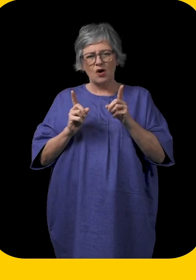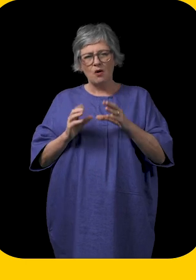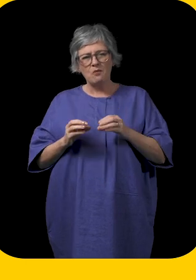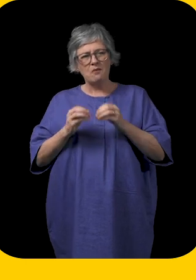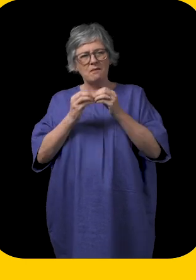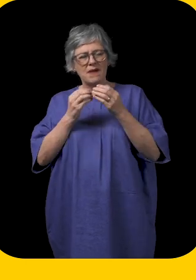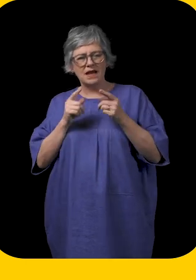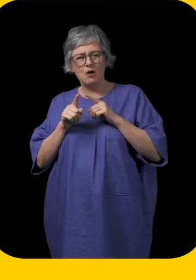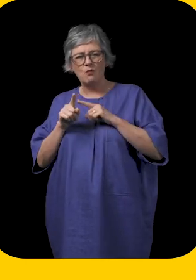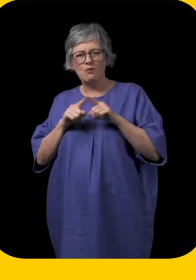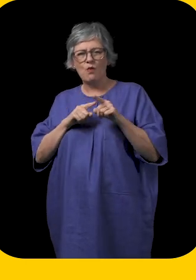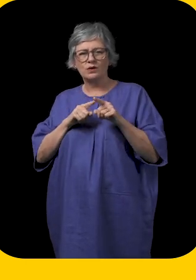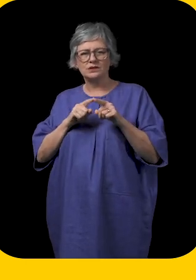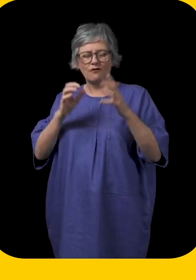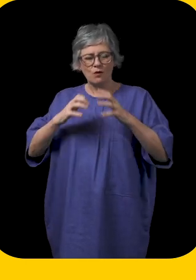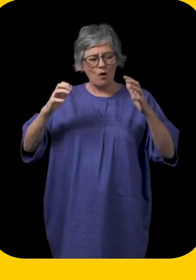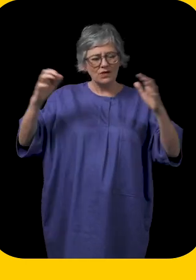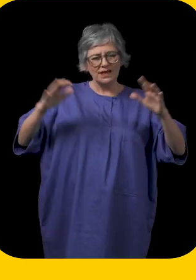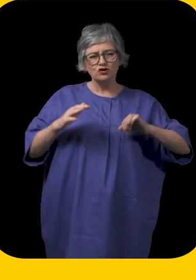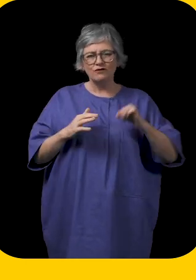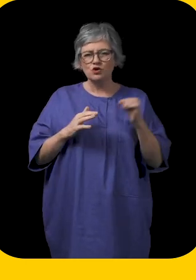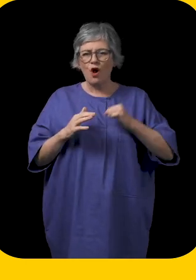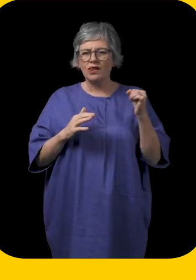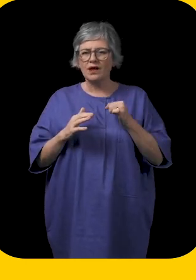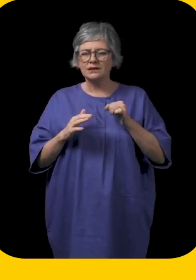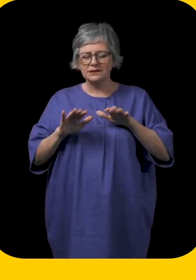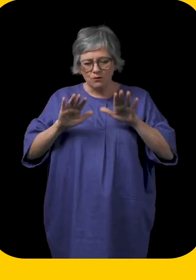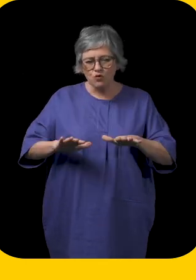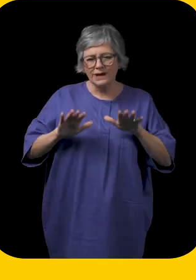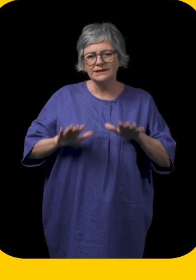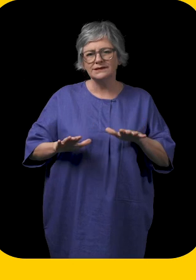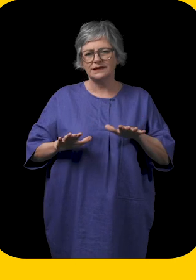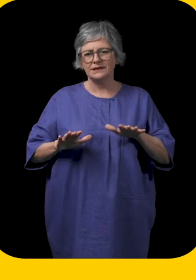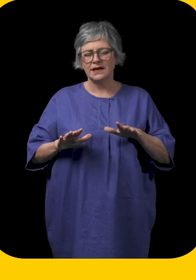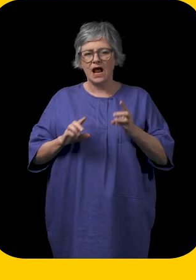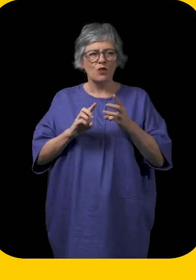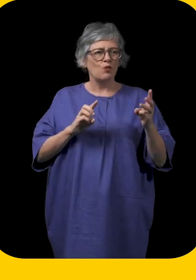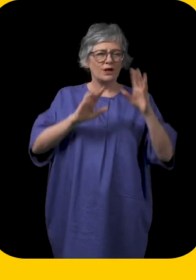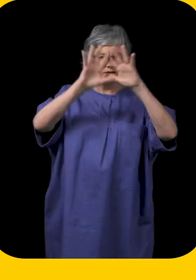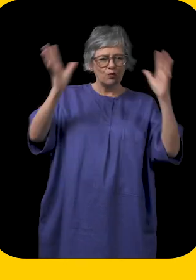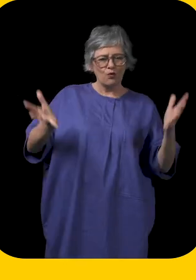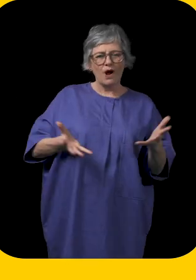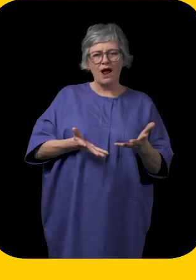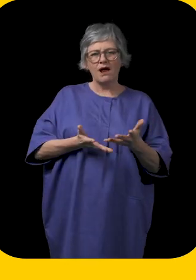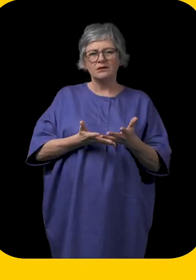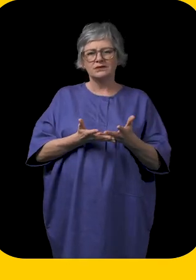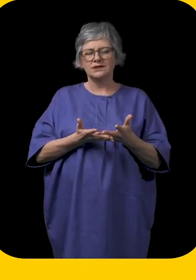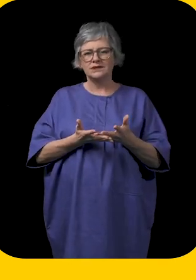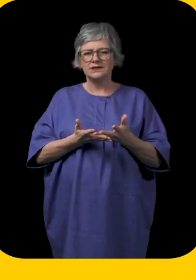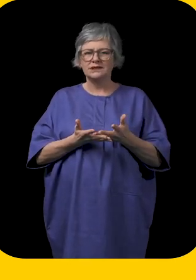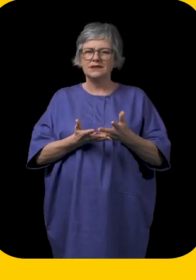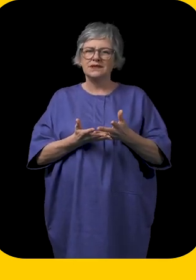that make up the most of the, of course, the population of Scotland and of, you know, Britain and of the Western world. So